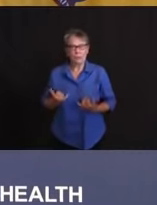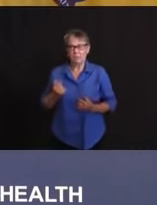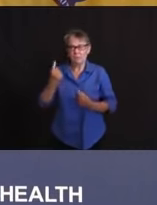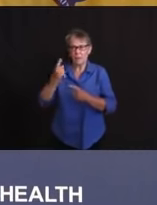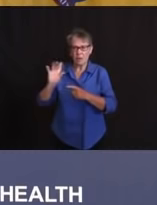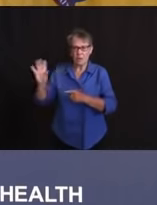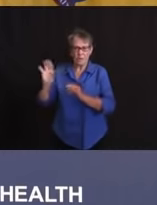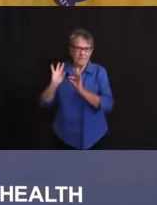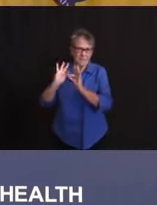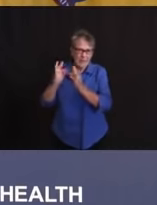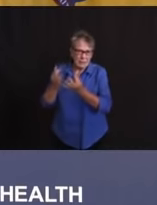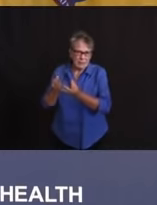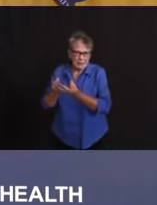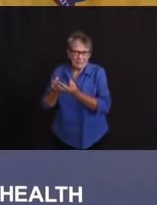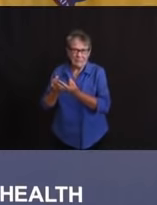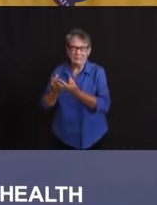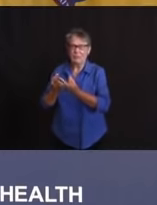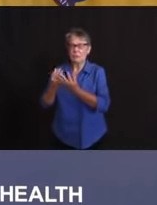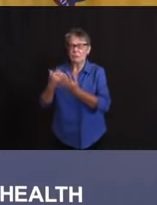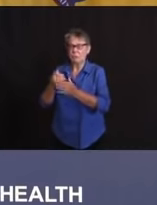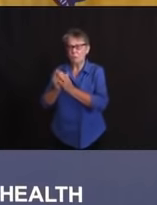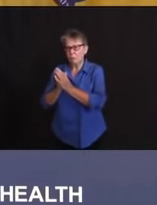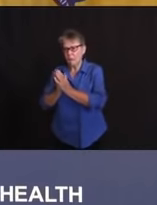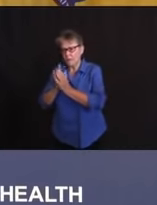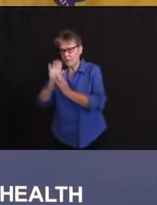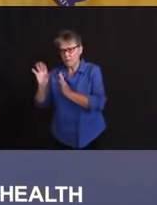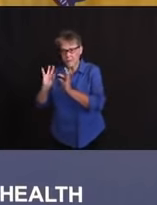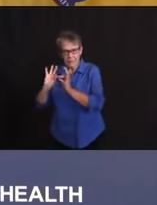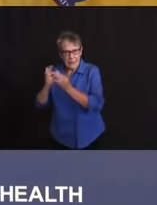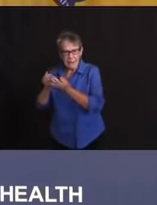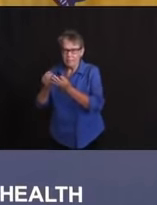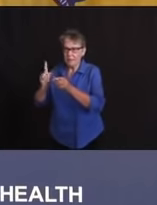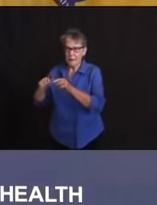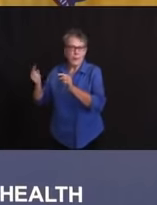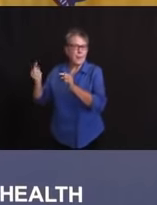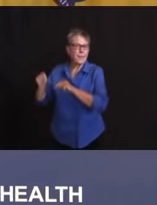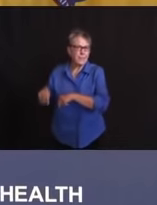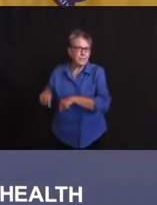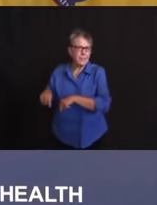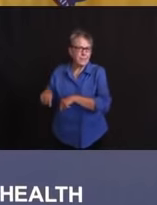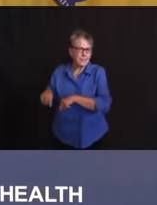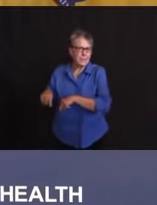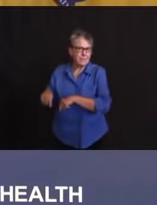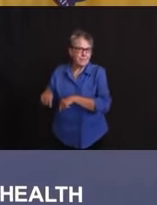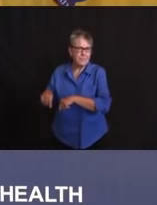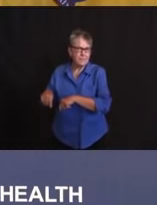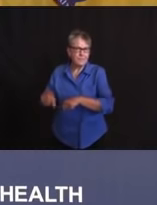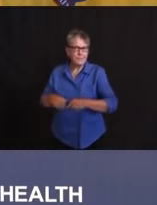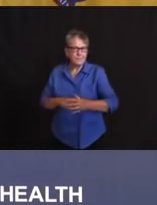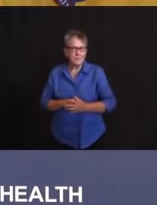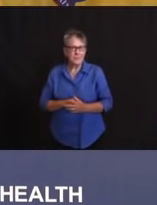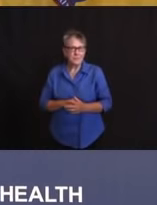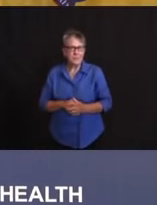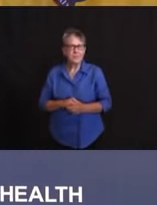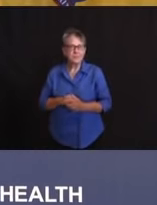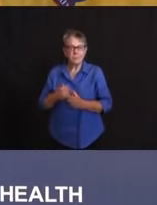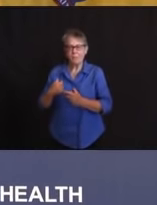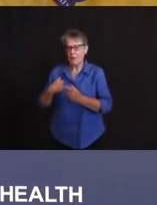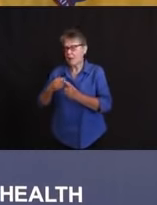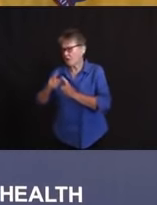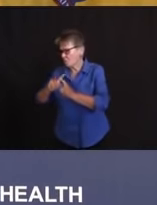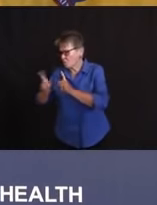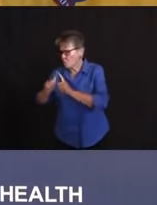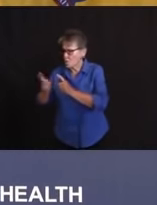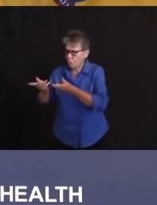with him a short while ago, but he's unable to be with us for this conference today. So again, please keep them in